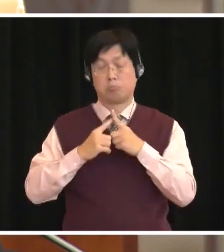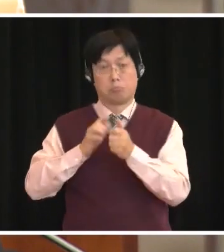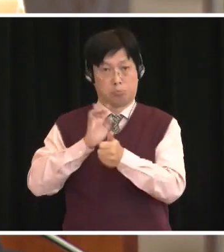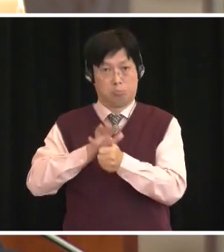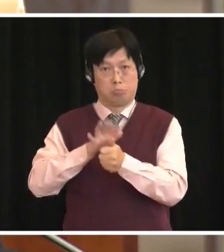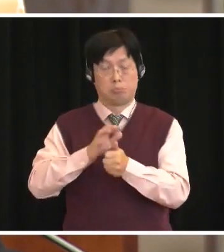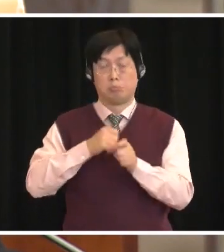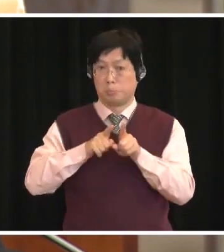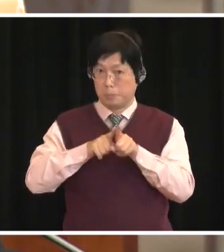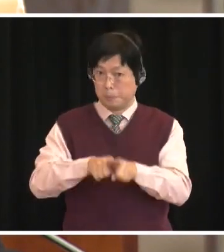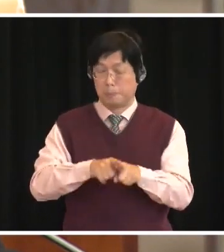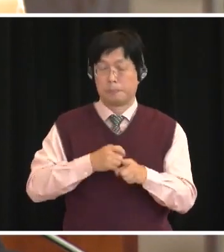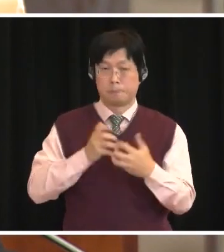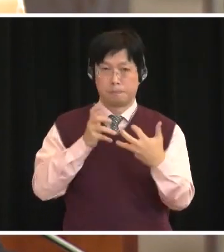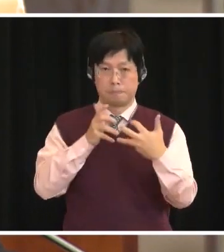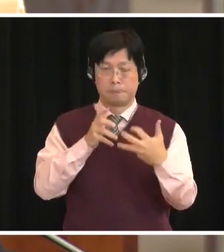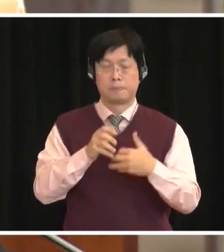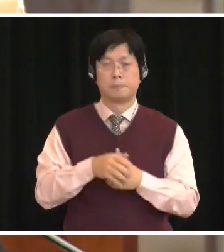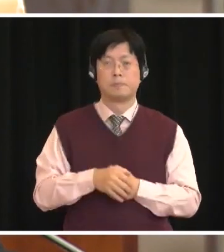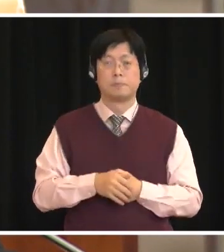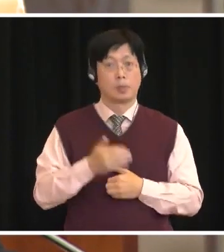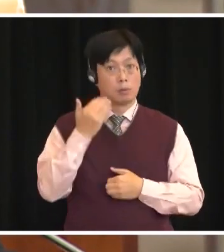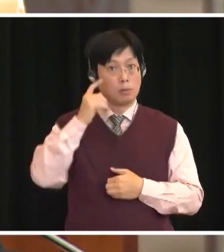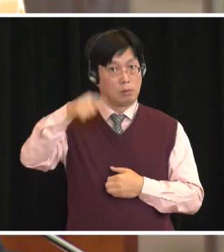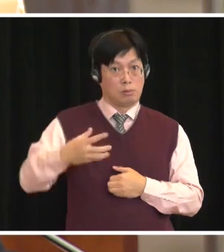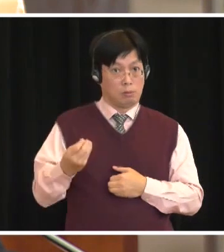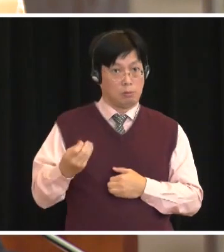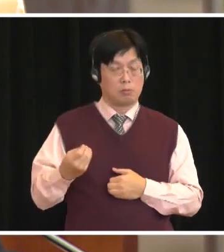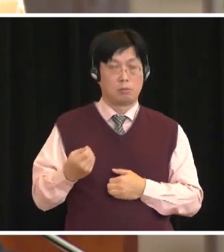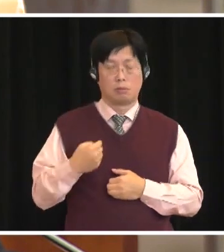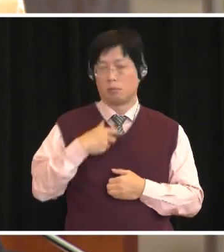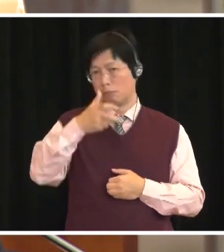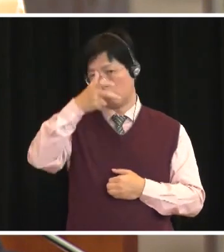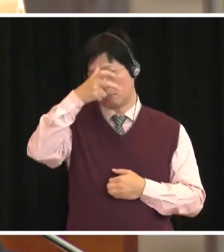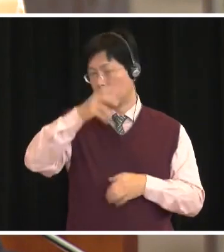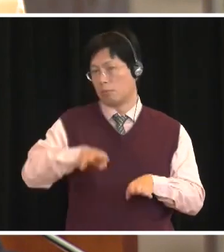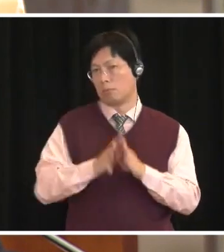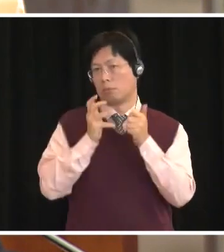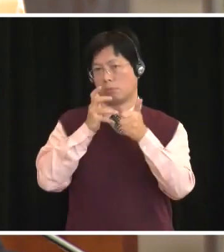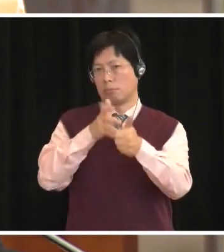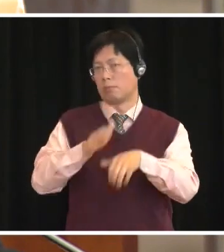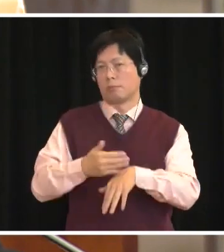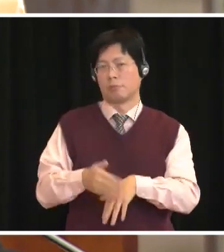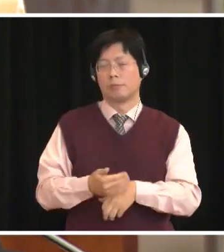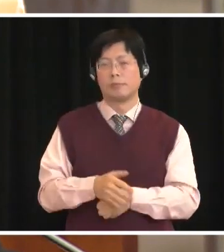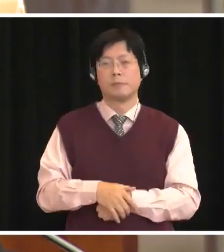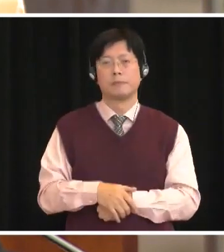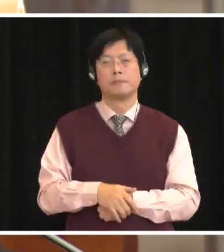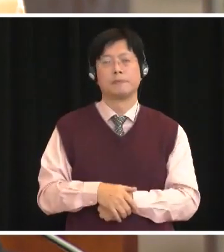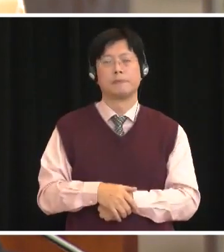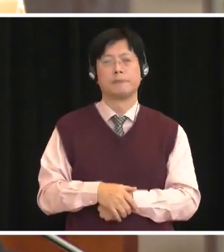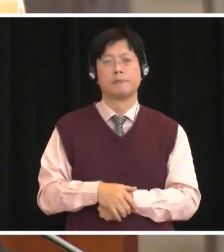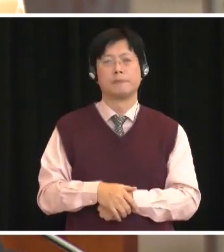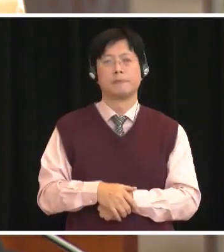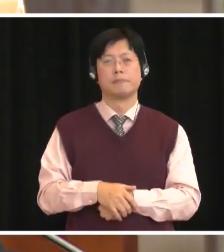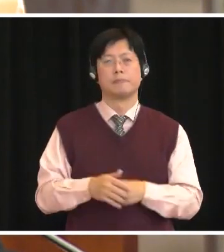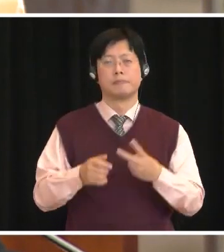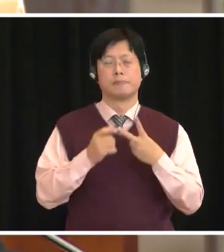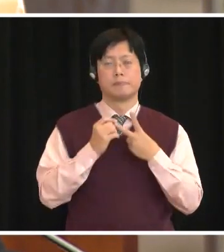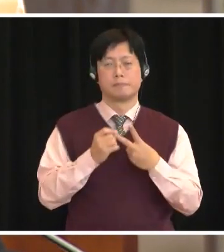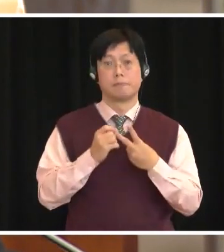school teachers, to come to the police station to accompany the child or the juvenile throughout